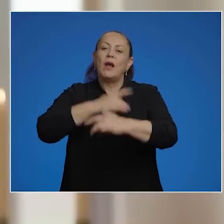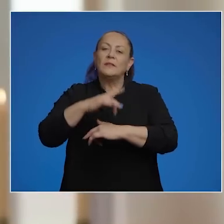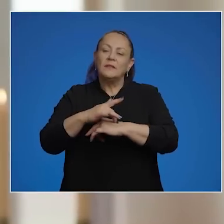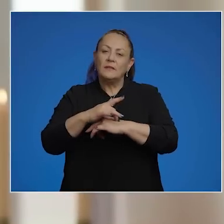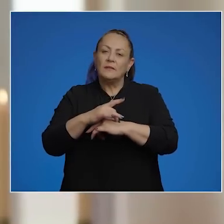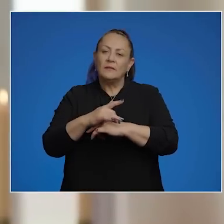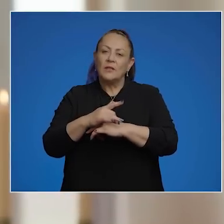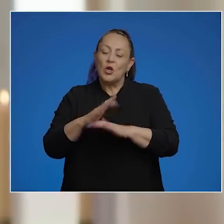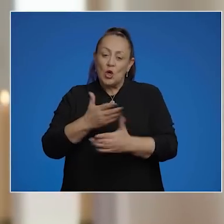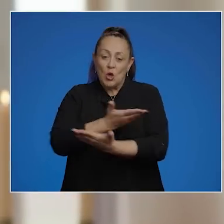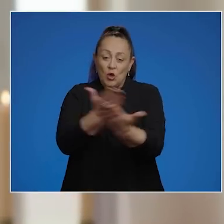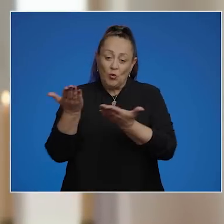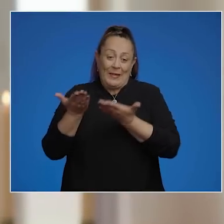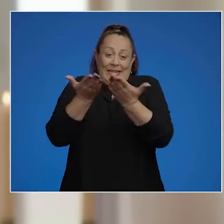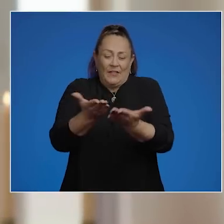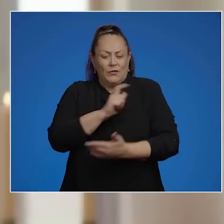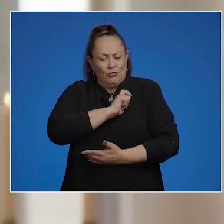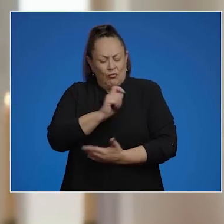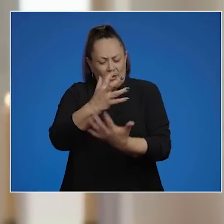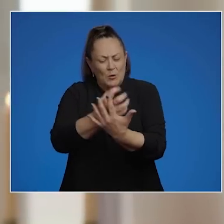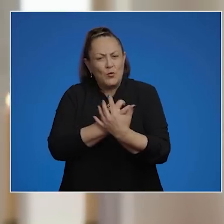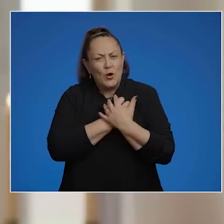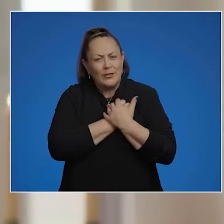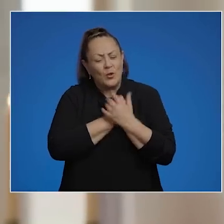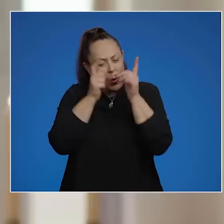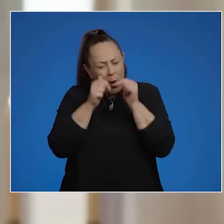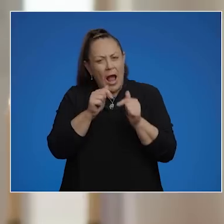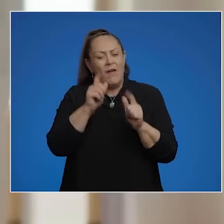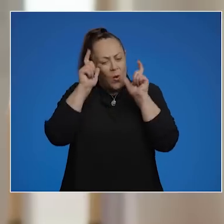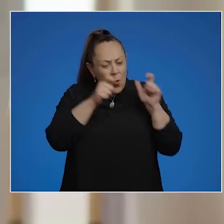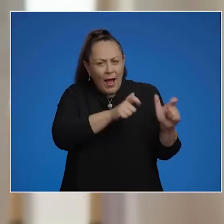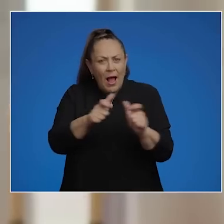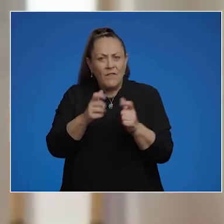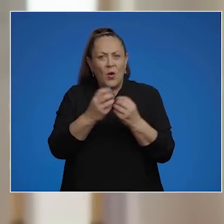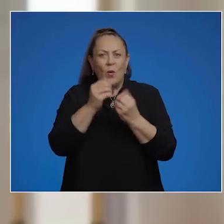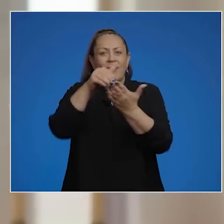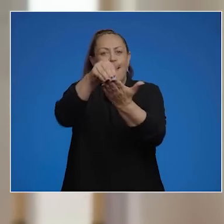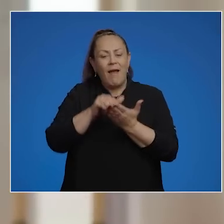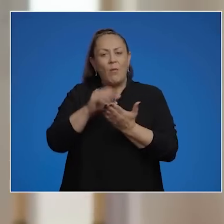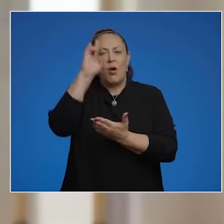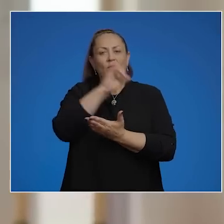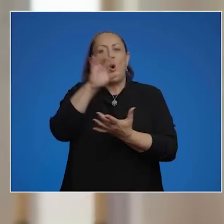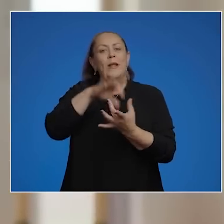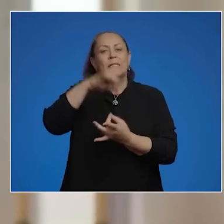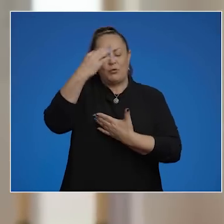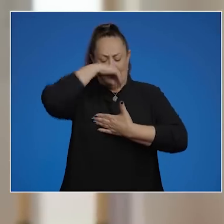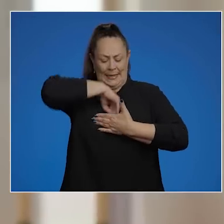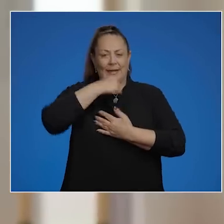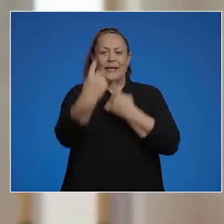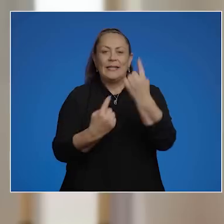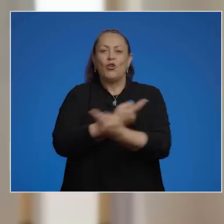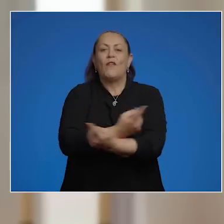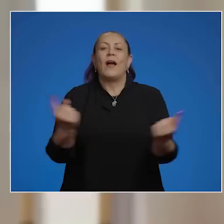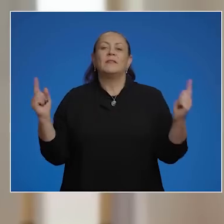you have been trusted to look after something precious. Guard it with the help of the Holy Spirit who lives in